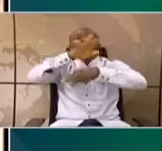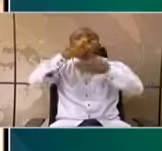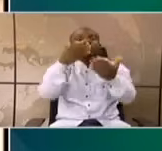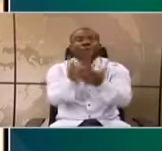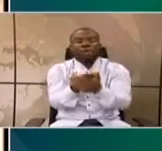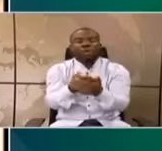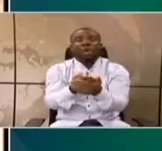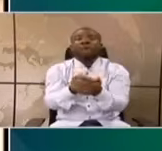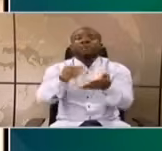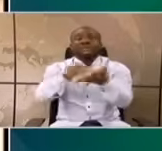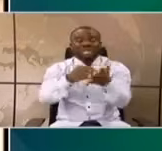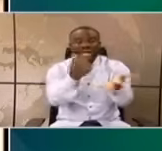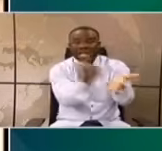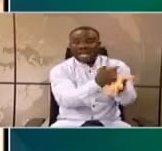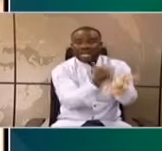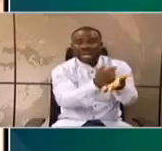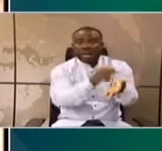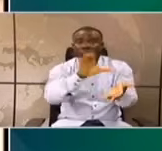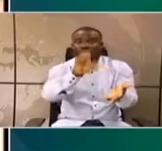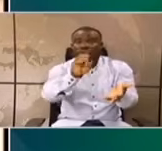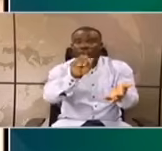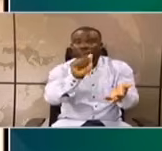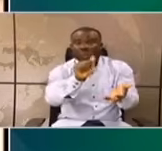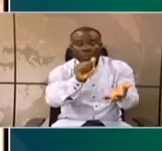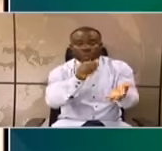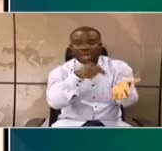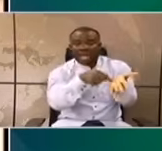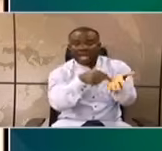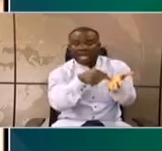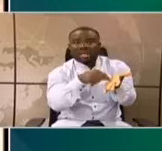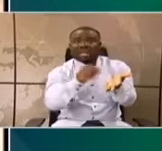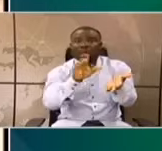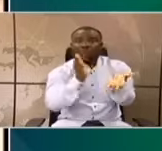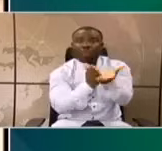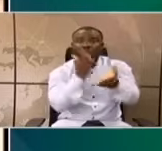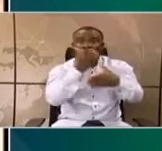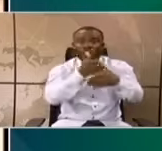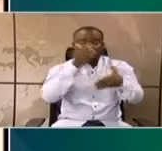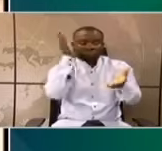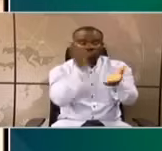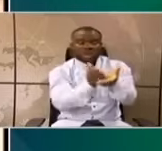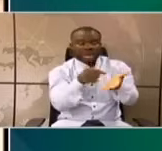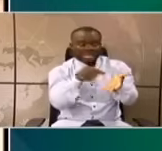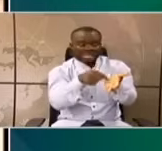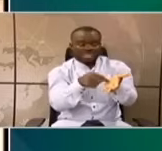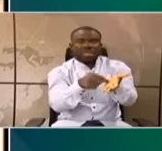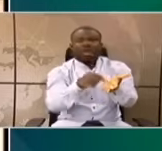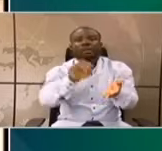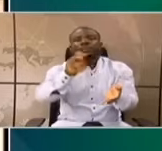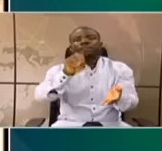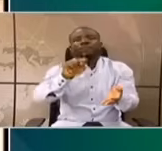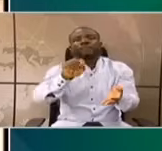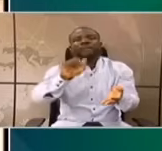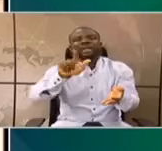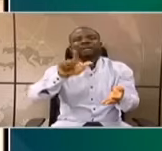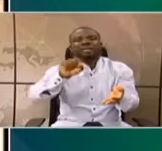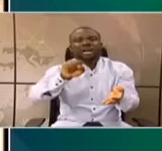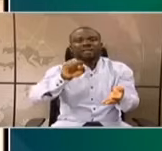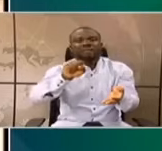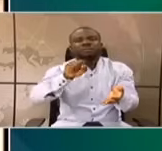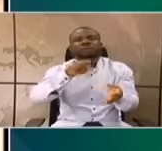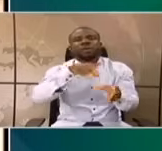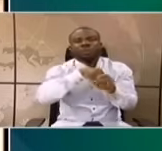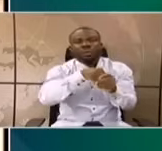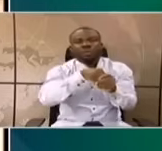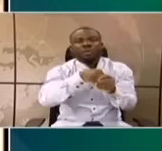ye cocoa no metals na de wom wey it is how the chocolate na wudi a you kidney